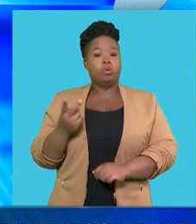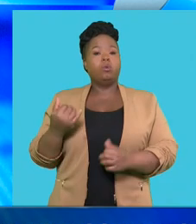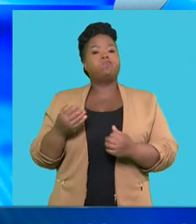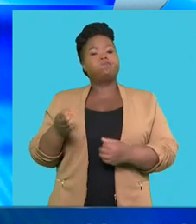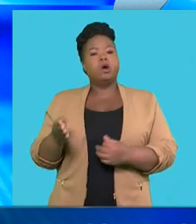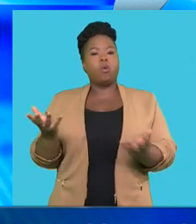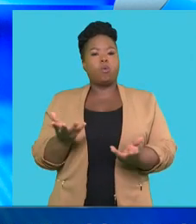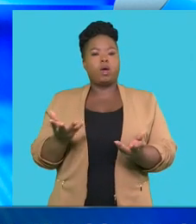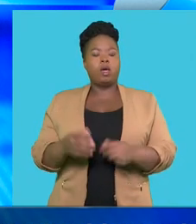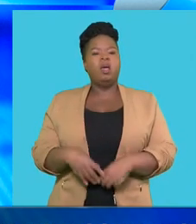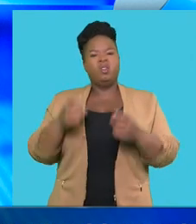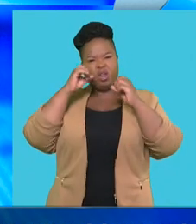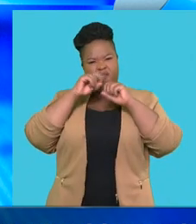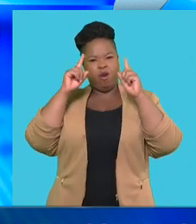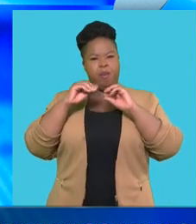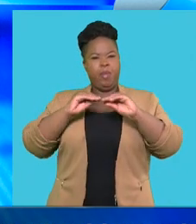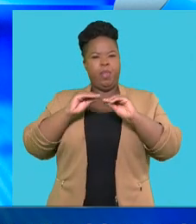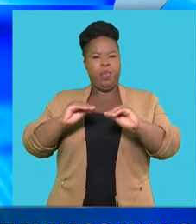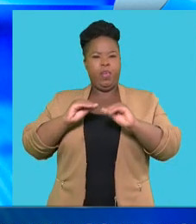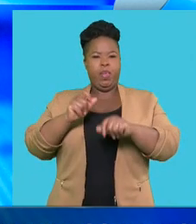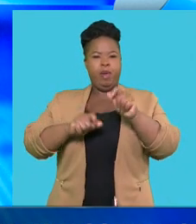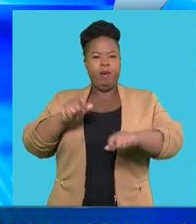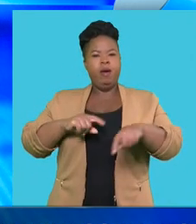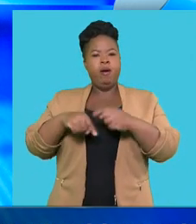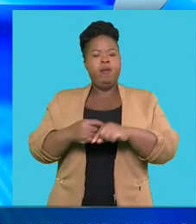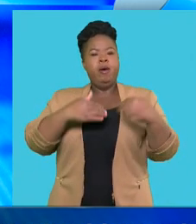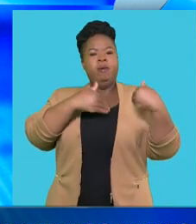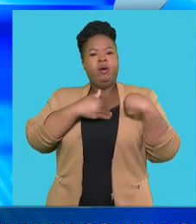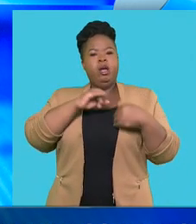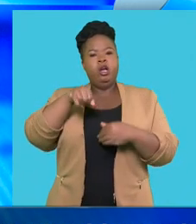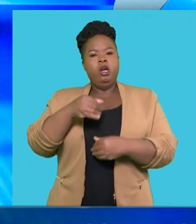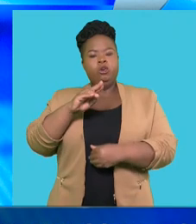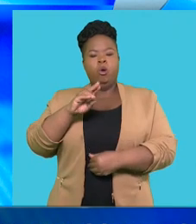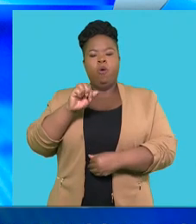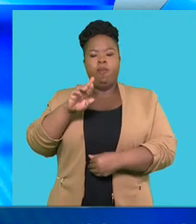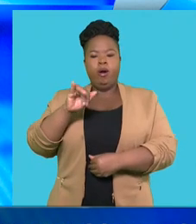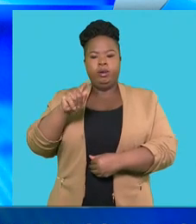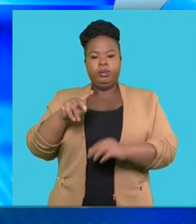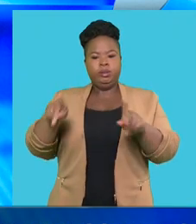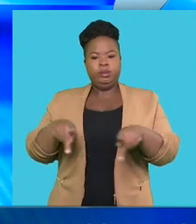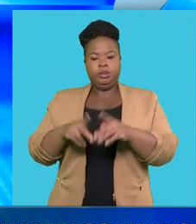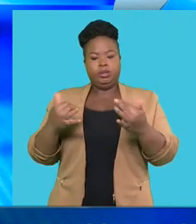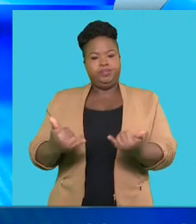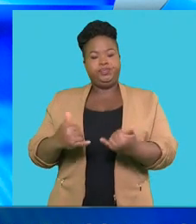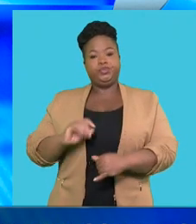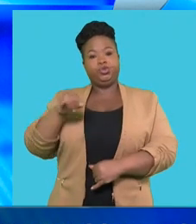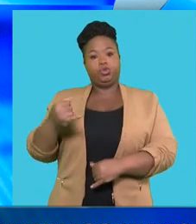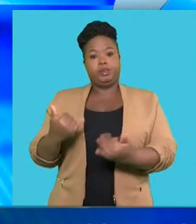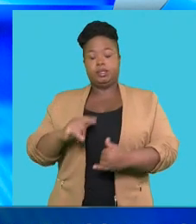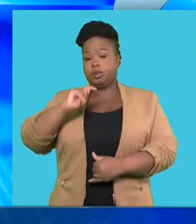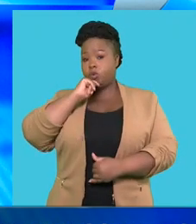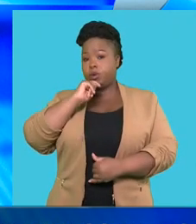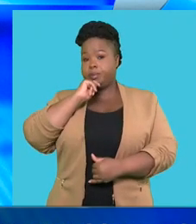uqhube umkhankaso wokuqwashisa ngezokuphepha ebusika eJobet Park enkabeni yedolobha laseGoli namuhla ngezithuba